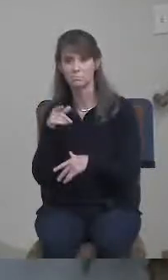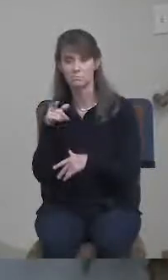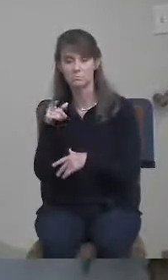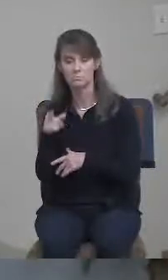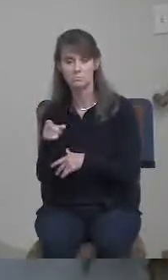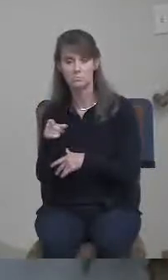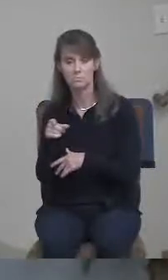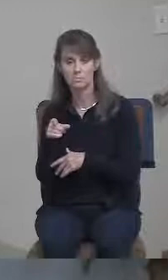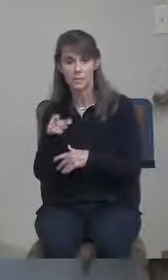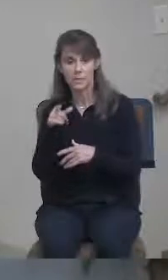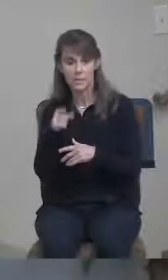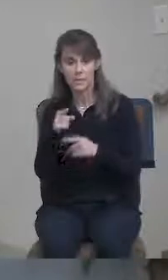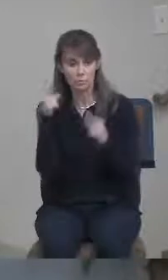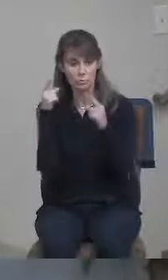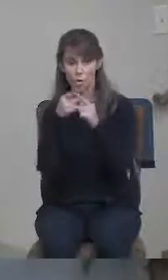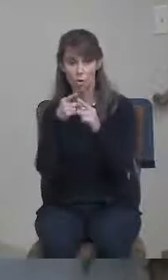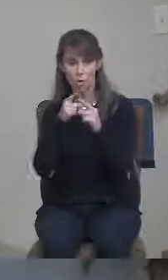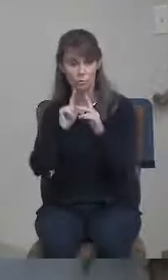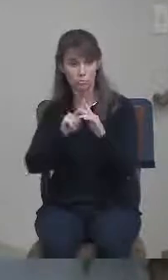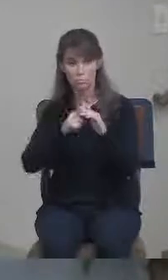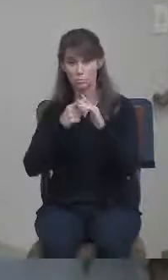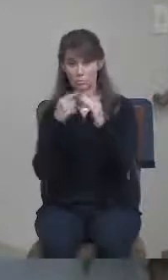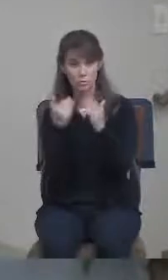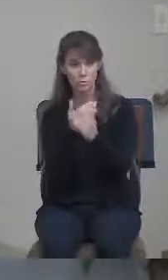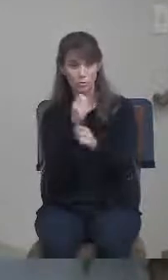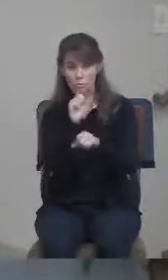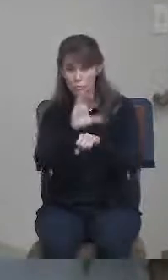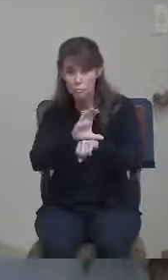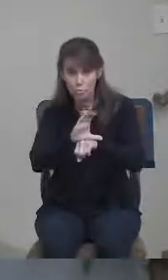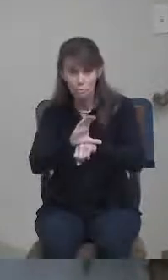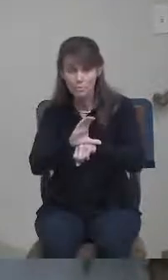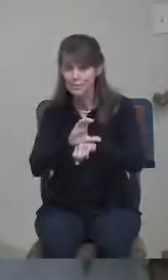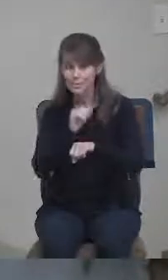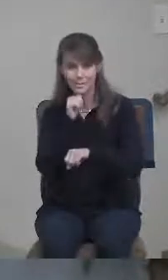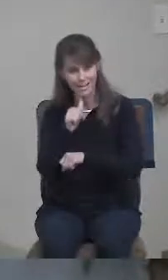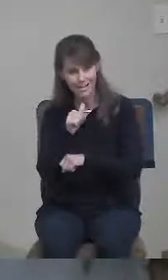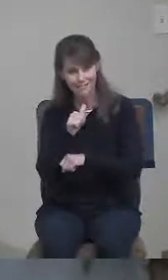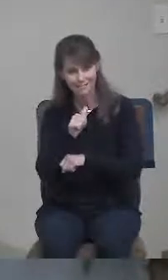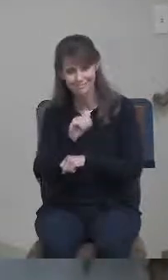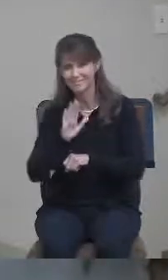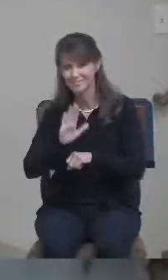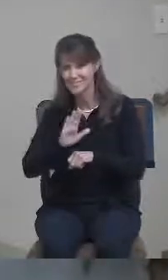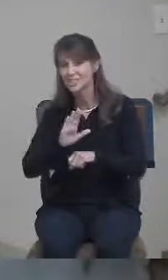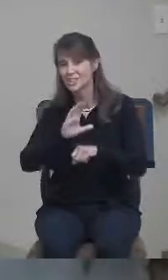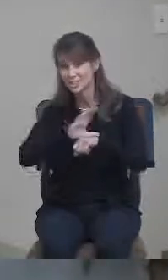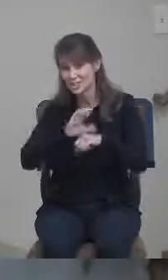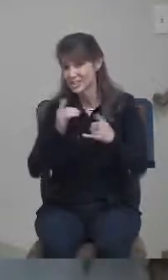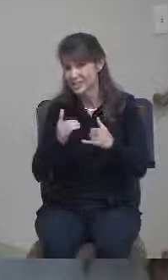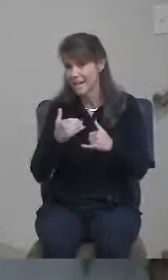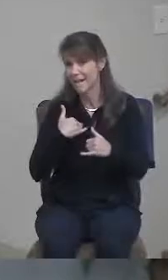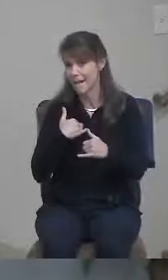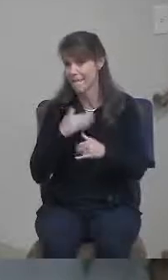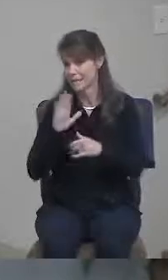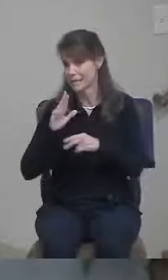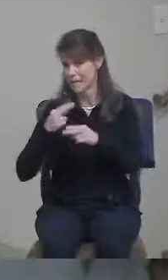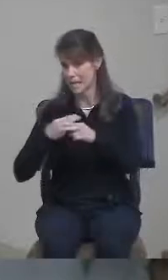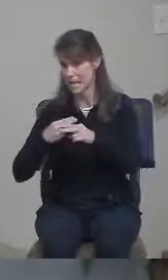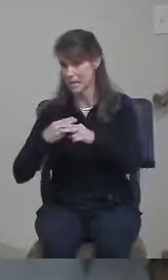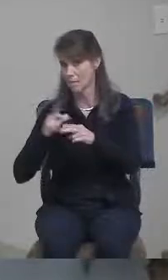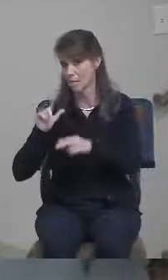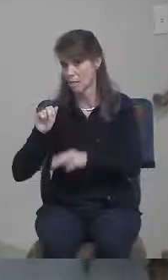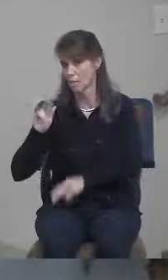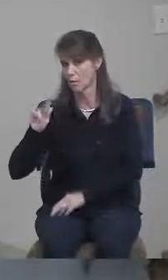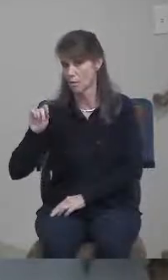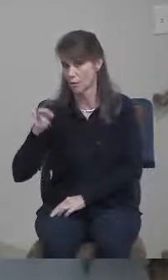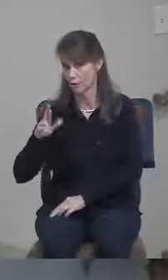another church. I know there's a church today that has Luther's name, but his goal at